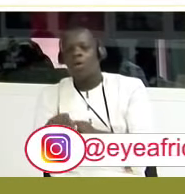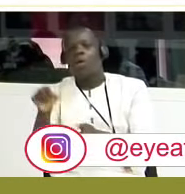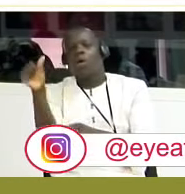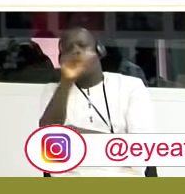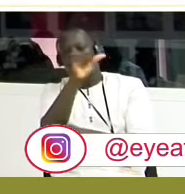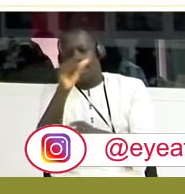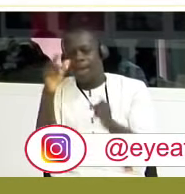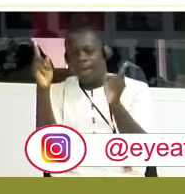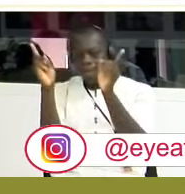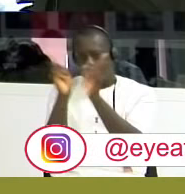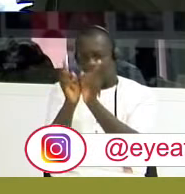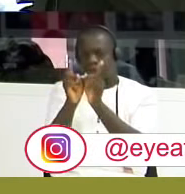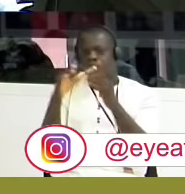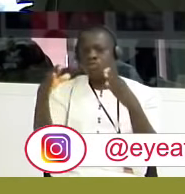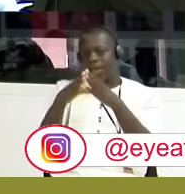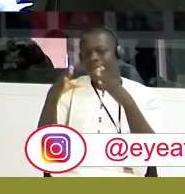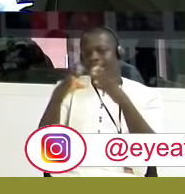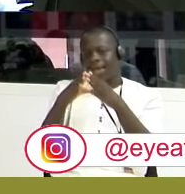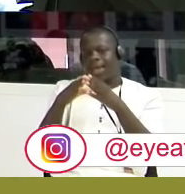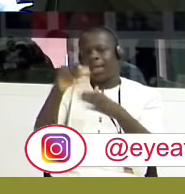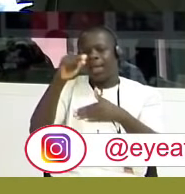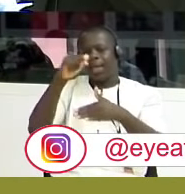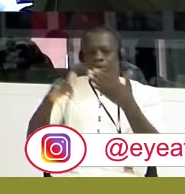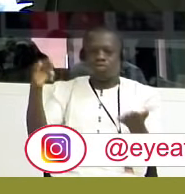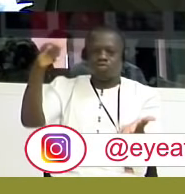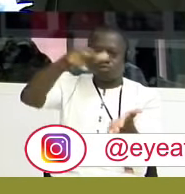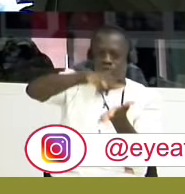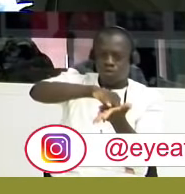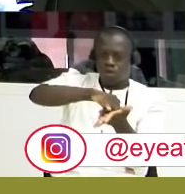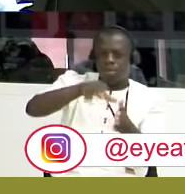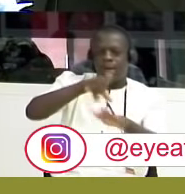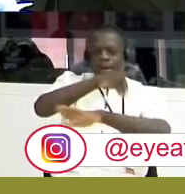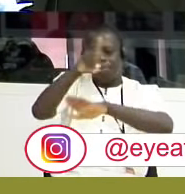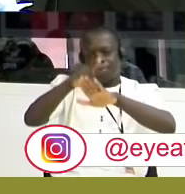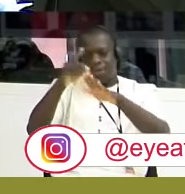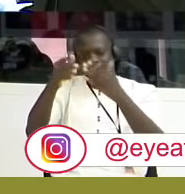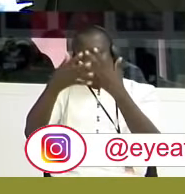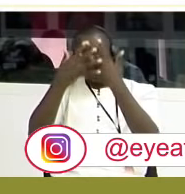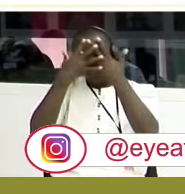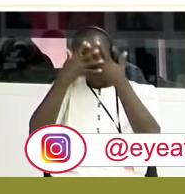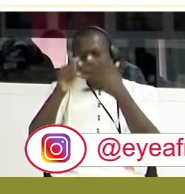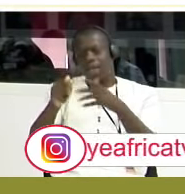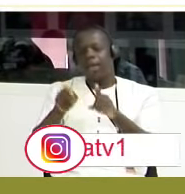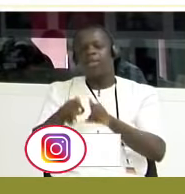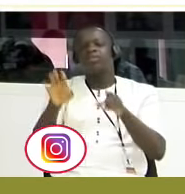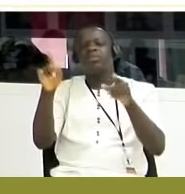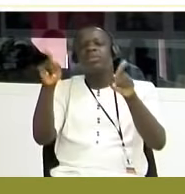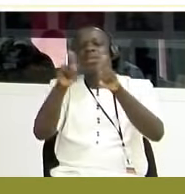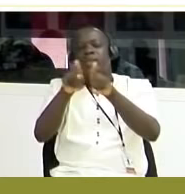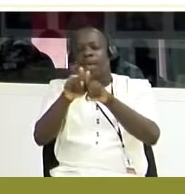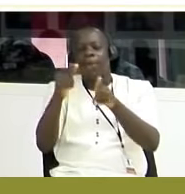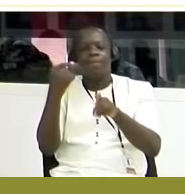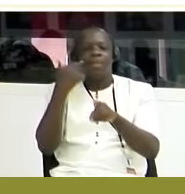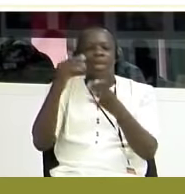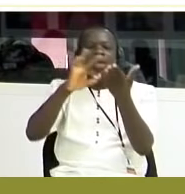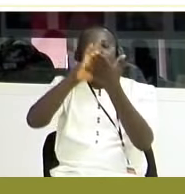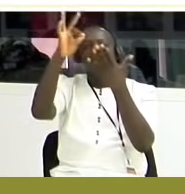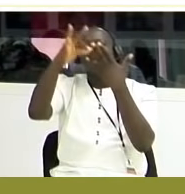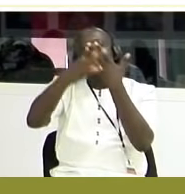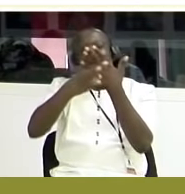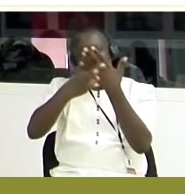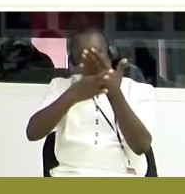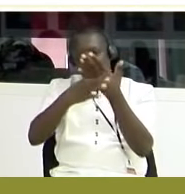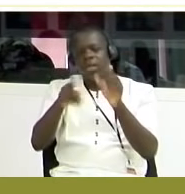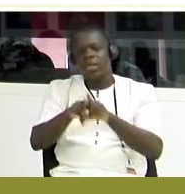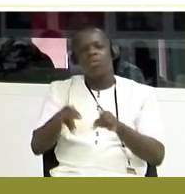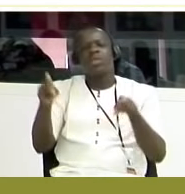in Yundum, and we were transferred the same day to mile 2, and we were in the same cell at the remand